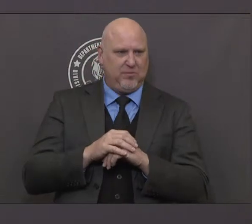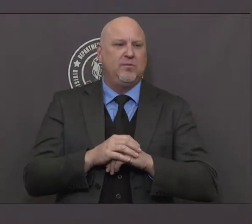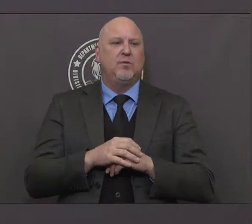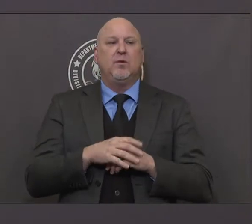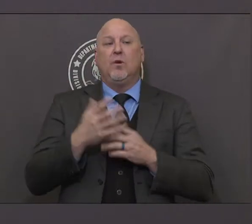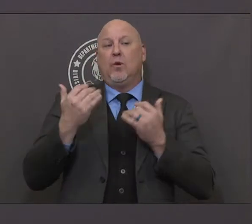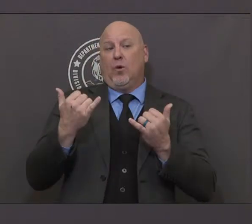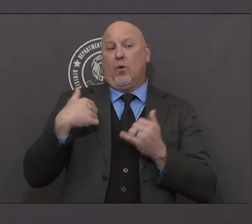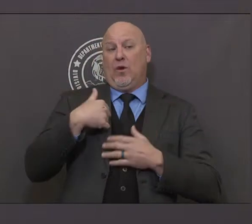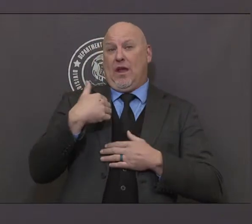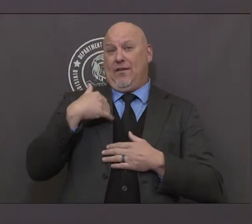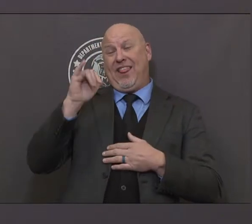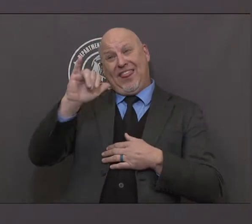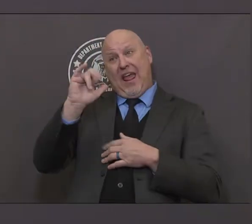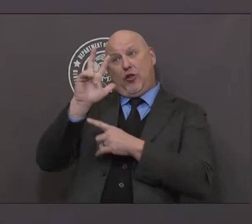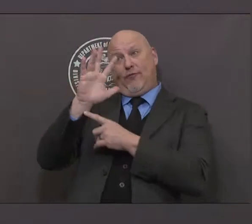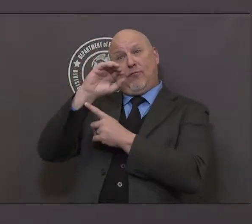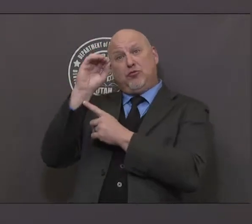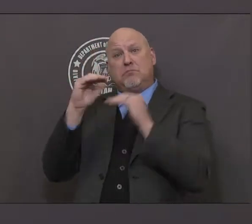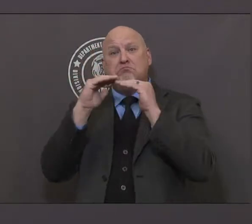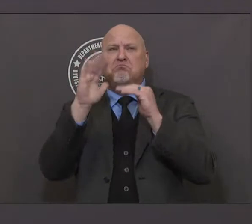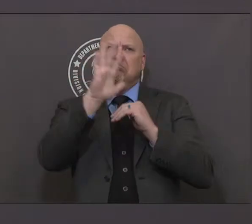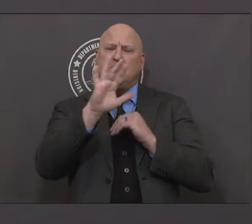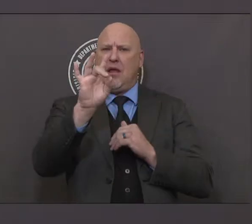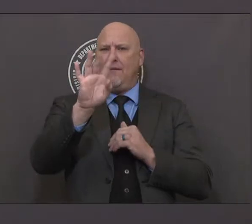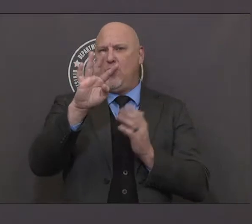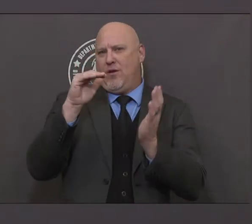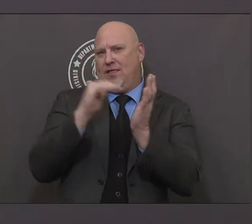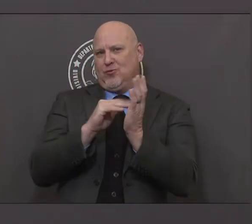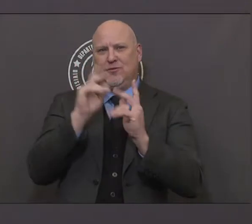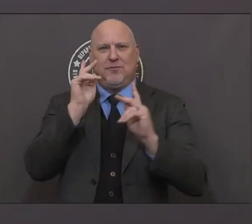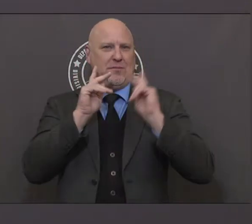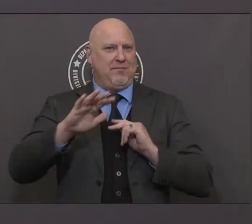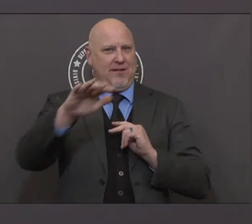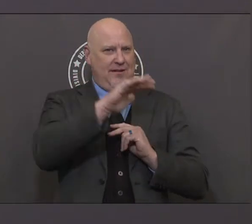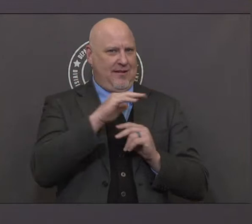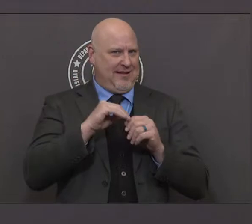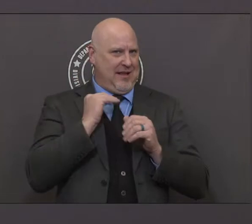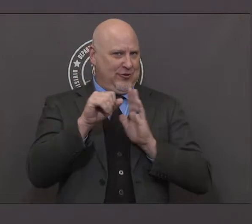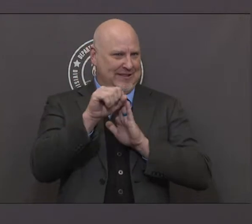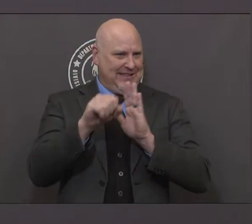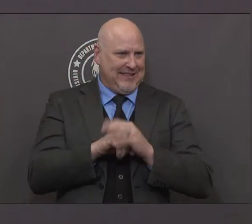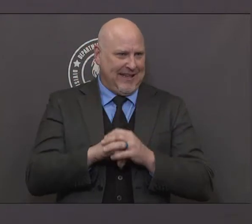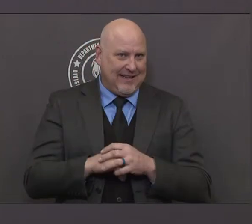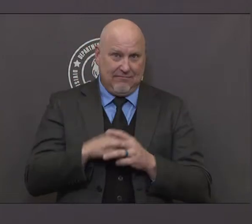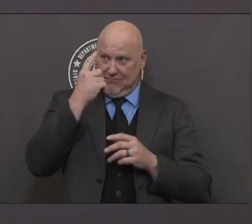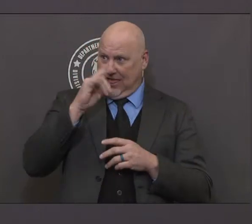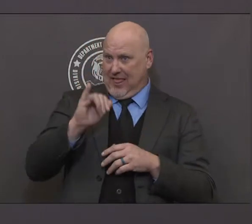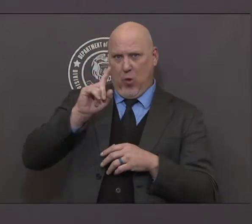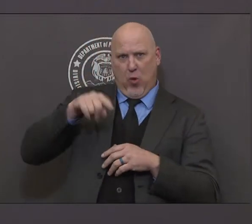84,000 of you. So and that's just in a couple weeks. So we are well on our way again to getting